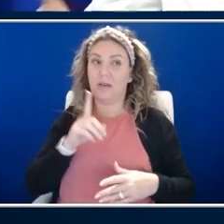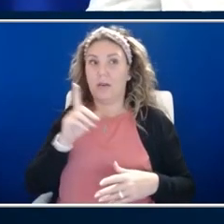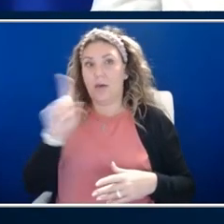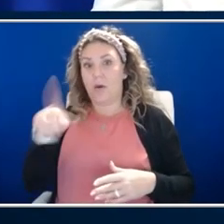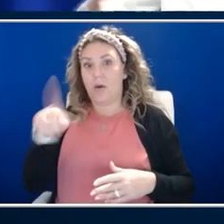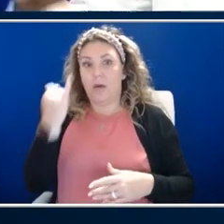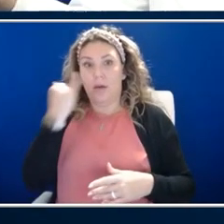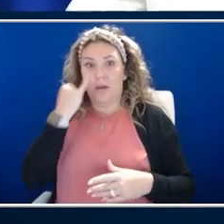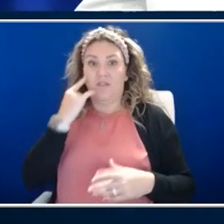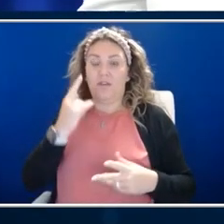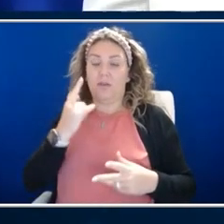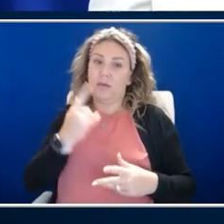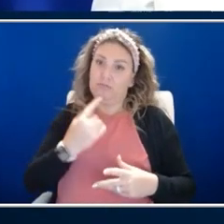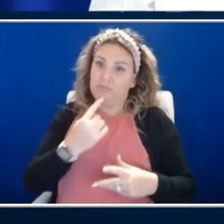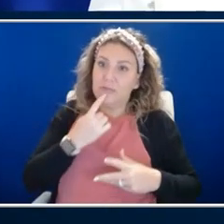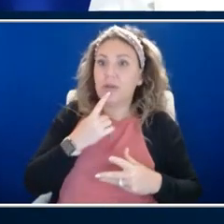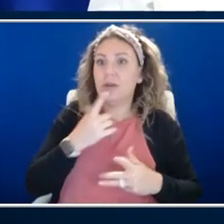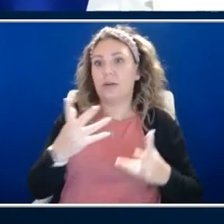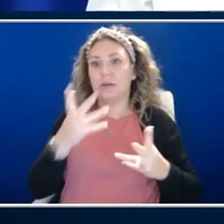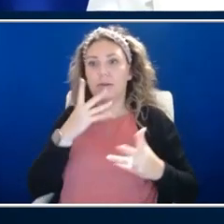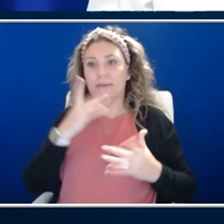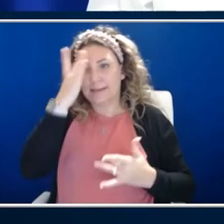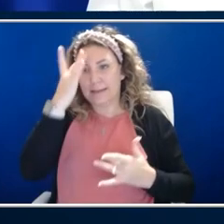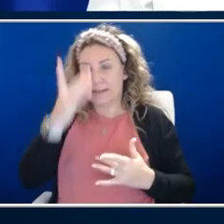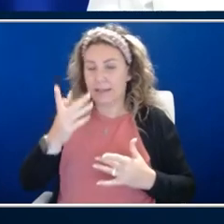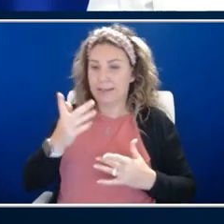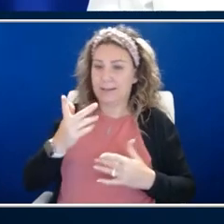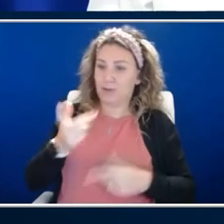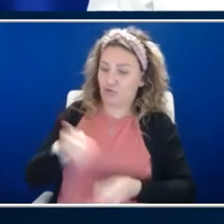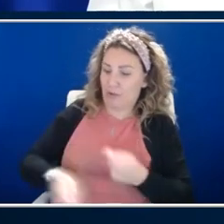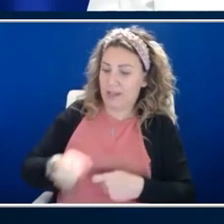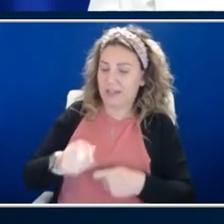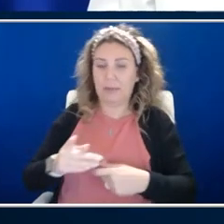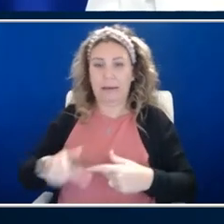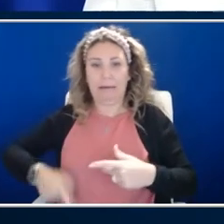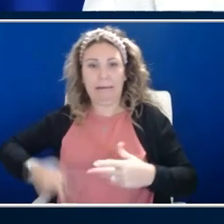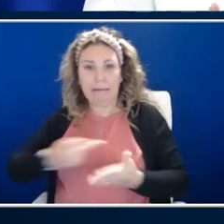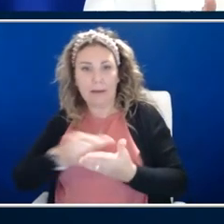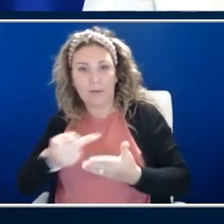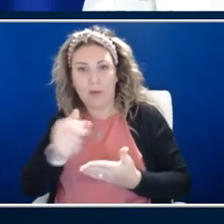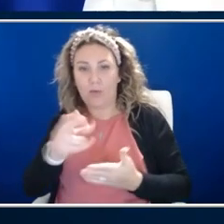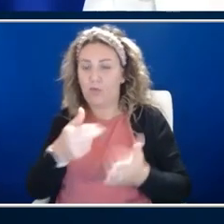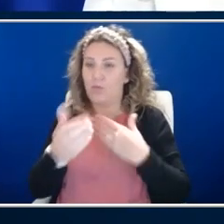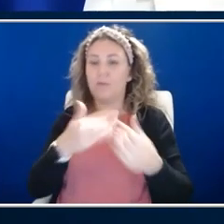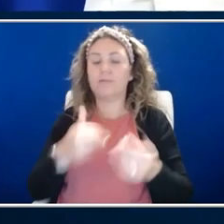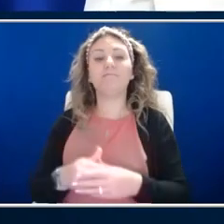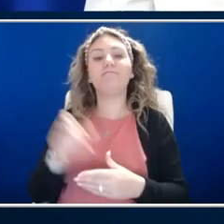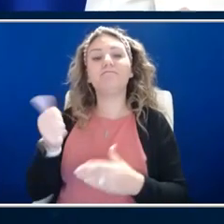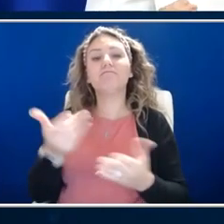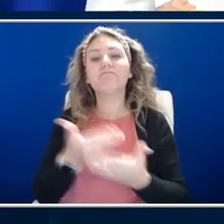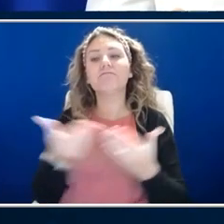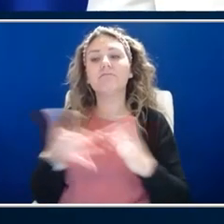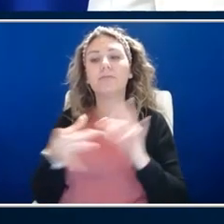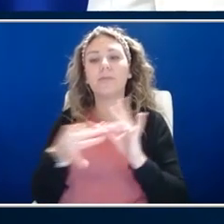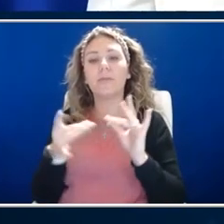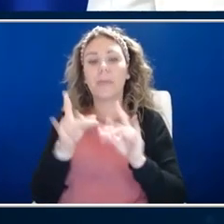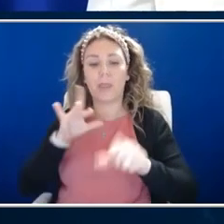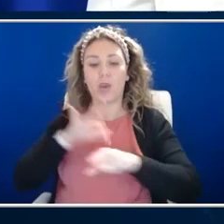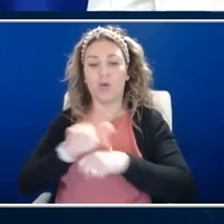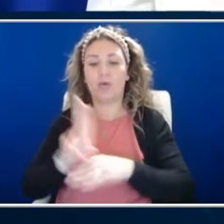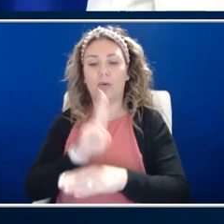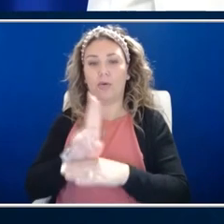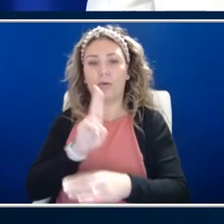like transplant or kidney failure, et cetera. So the other thing I think to point out is that the early use authorization for the